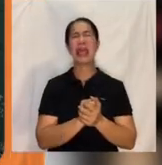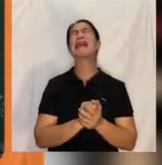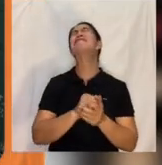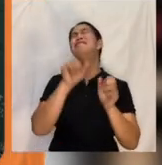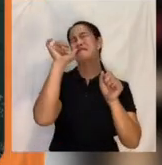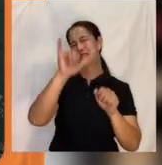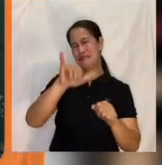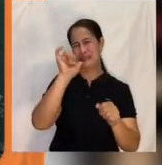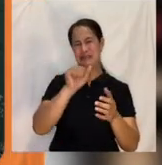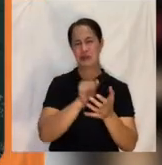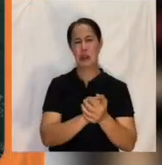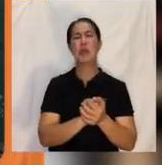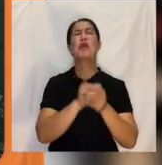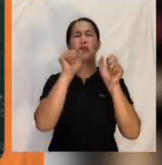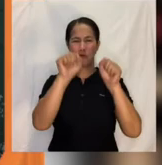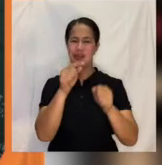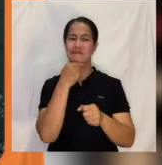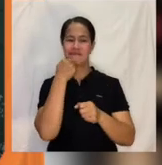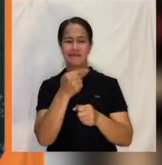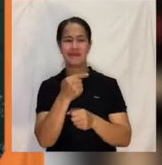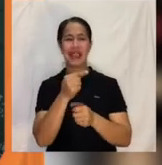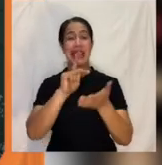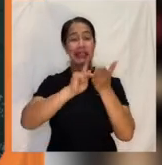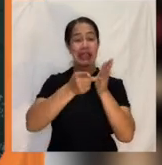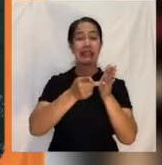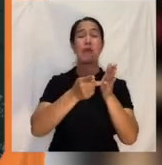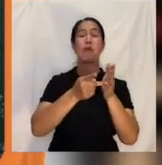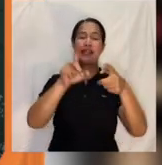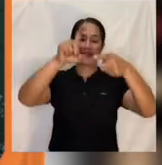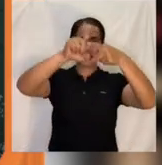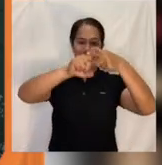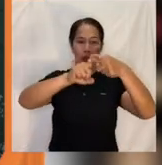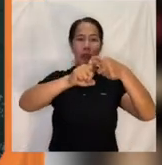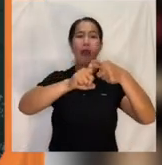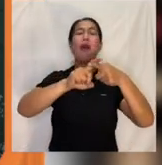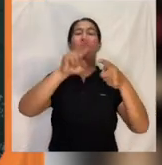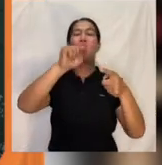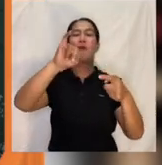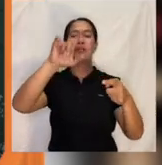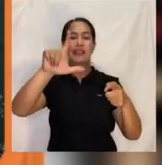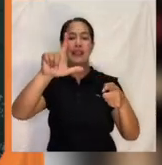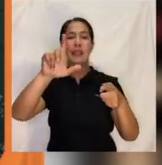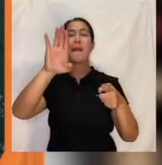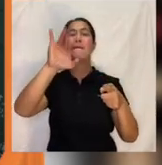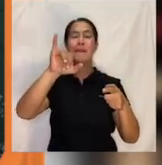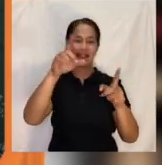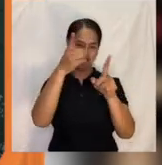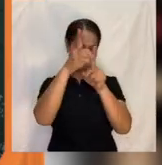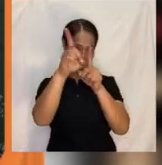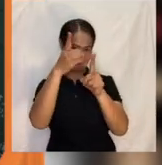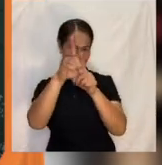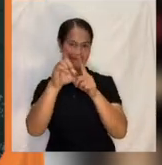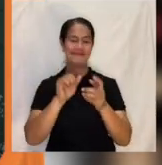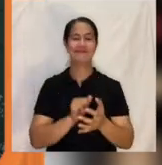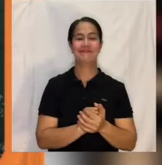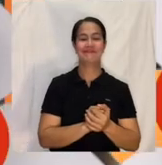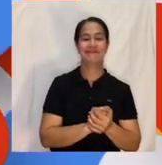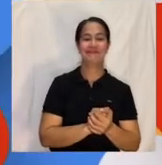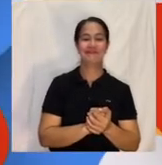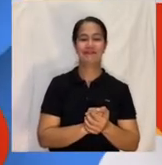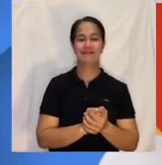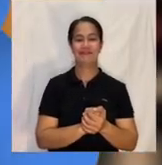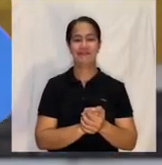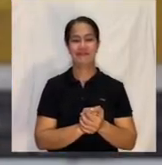You got it! So we could say the key was hanging on a nail by the door.